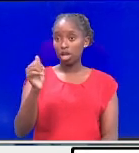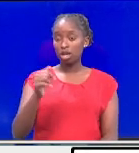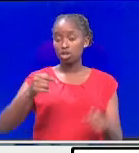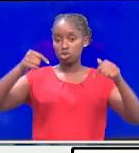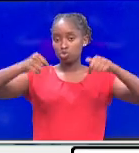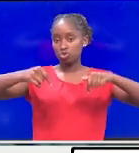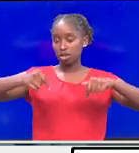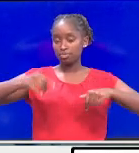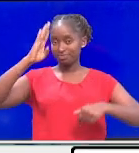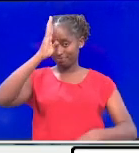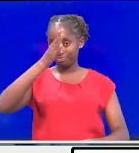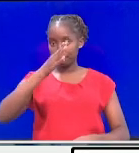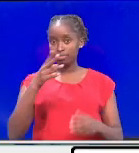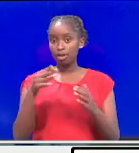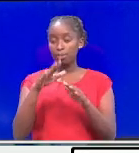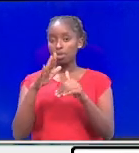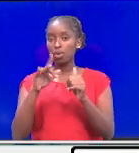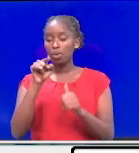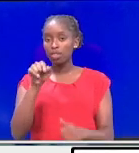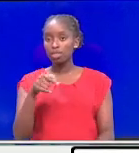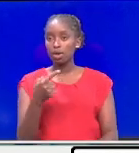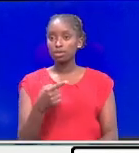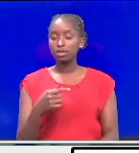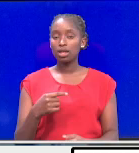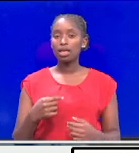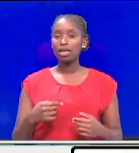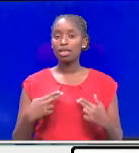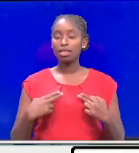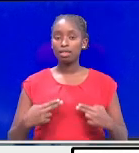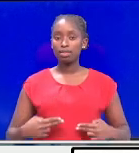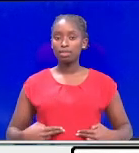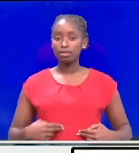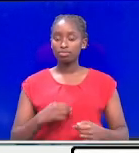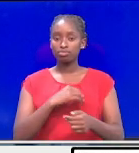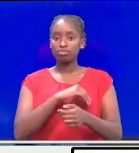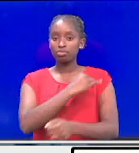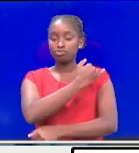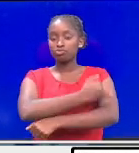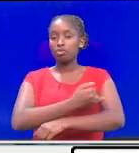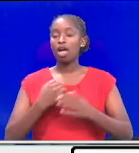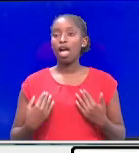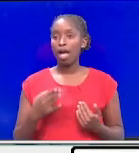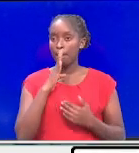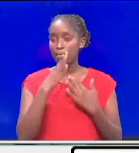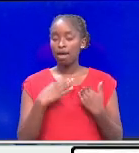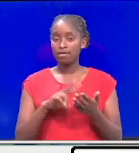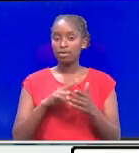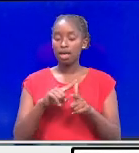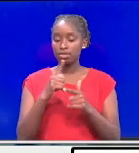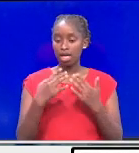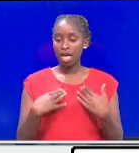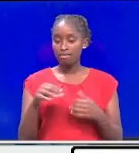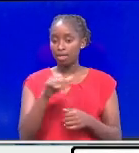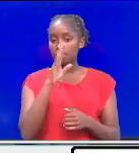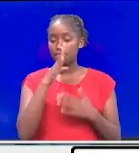Sunday. More than 1,400 health facilities have also been contracted, while those registered have been assured of free access